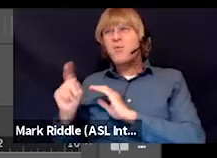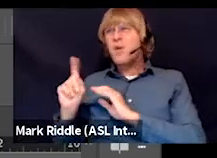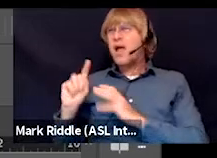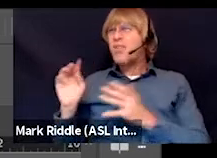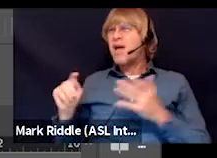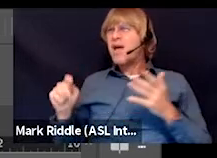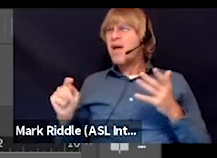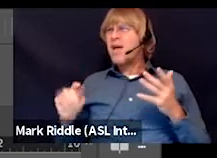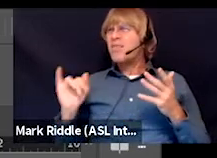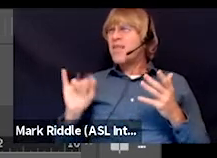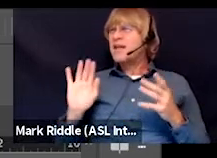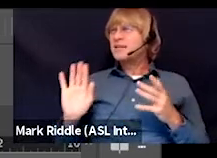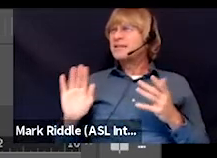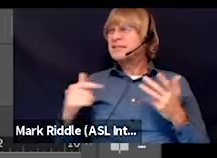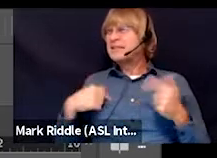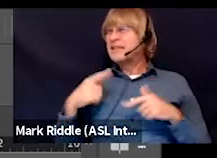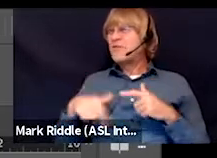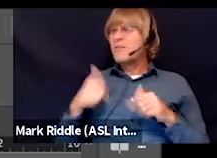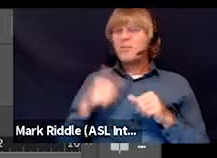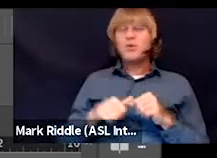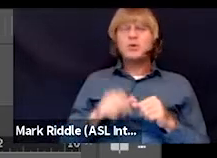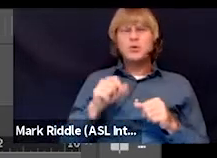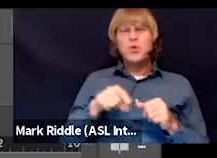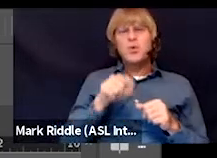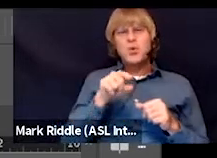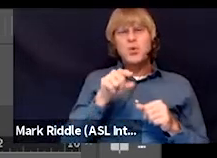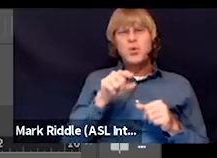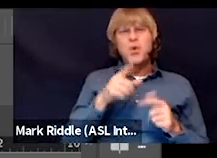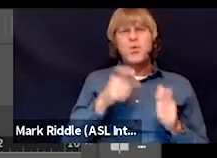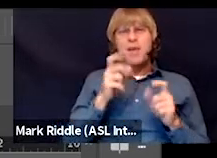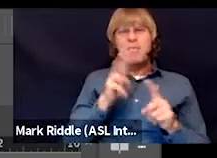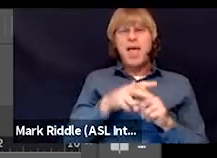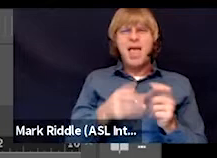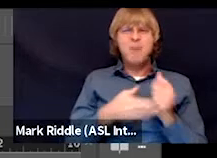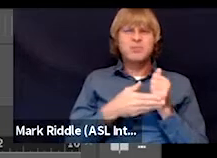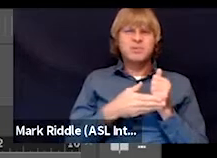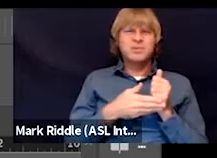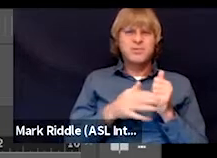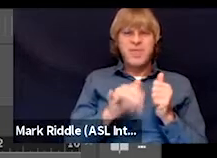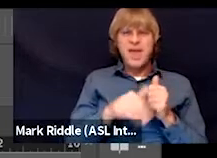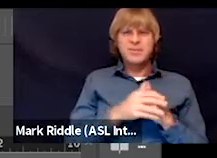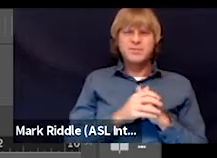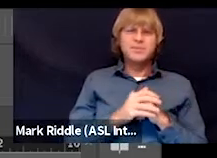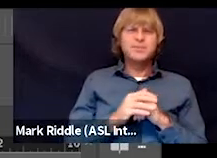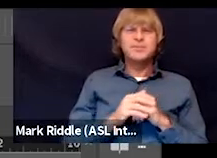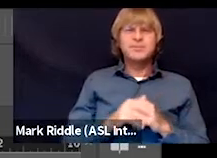that particular thing? So Quick Apply helps me there too.